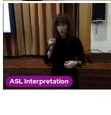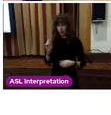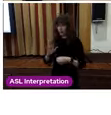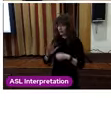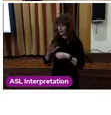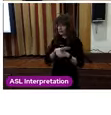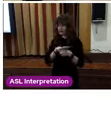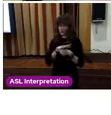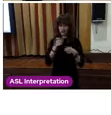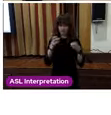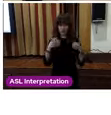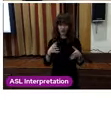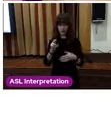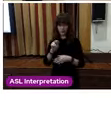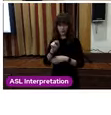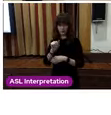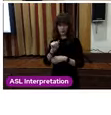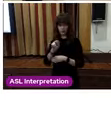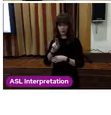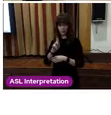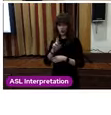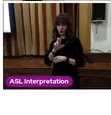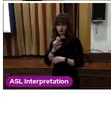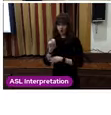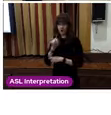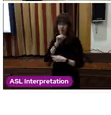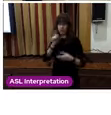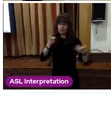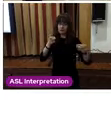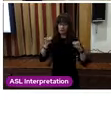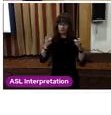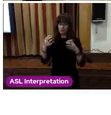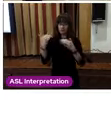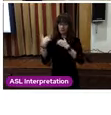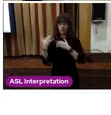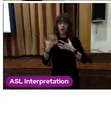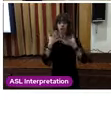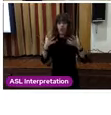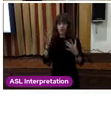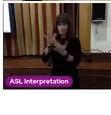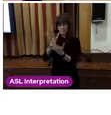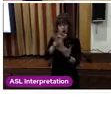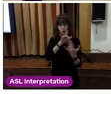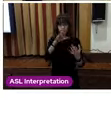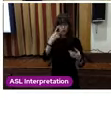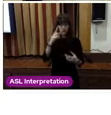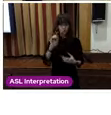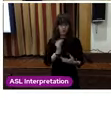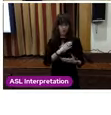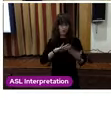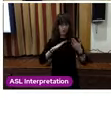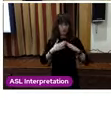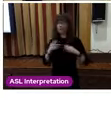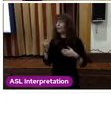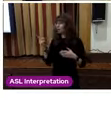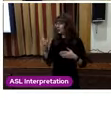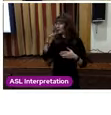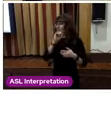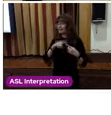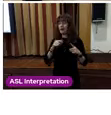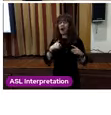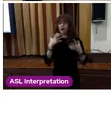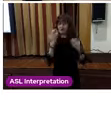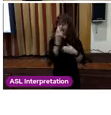director, so she has a lot of outreach in our community. But Maureen, I didn't tell you this earlier because you were over here, but I told